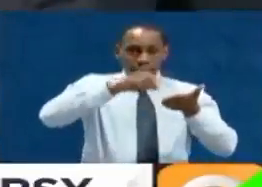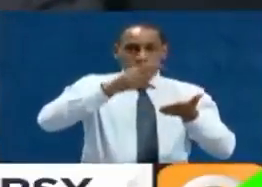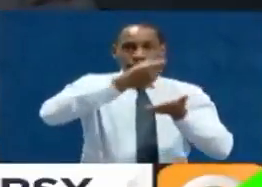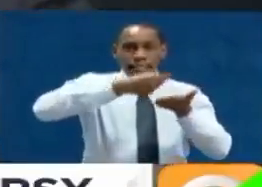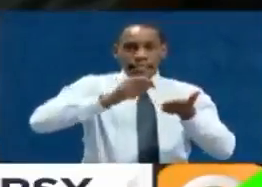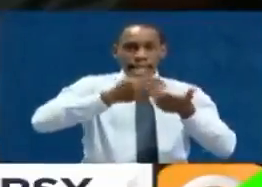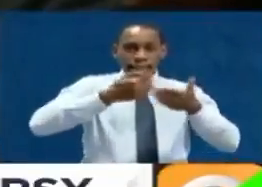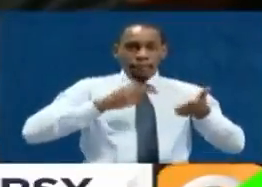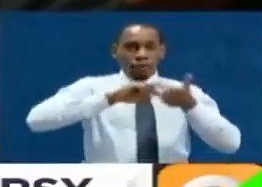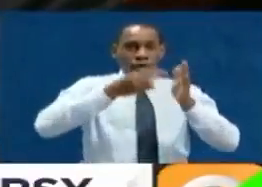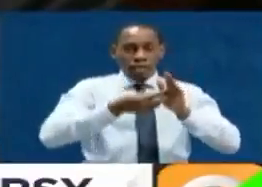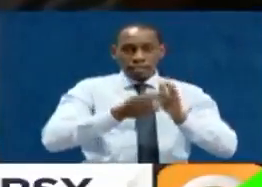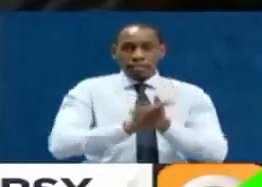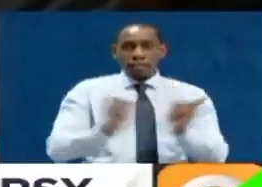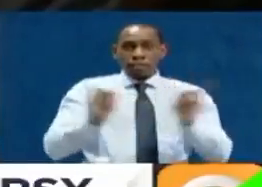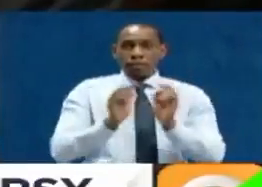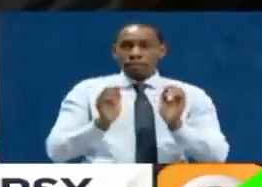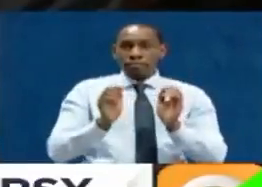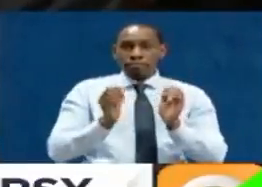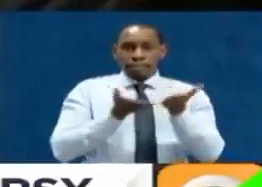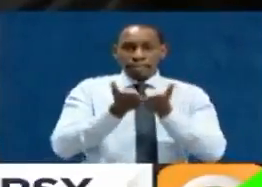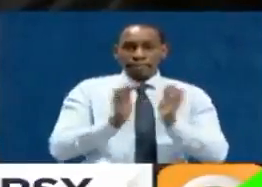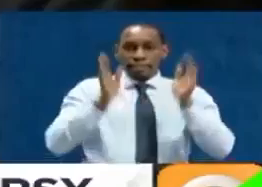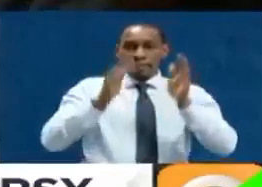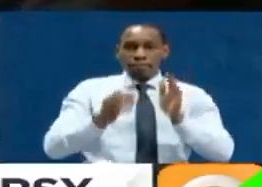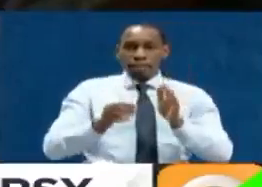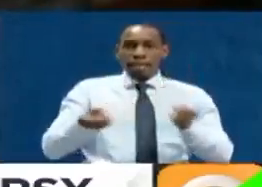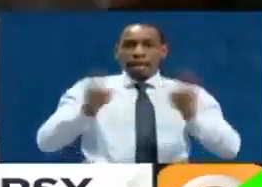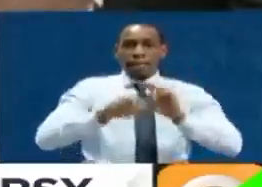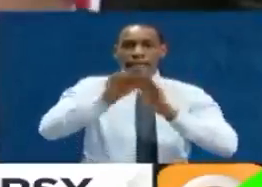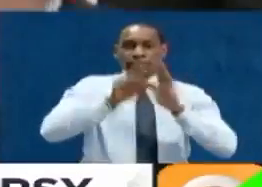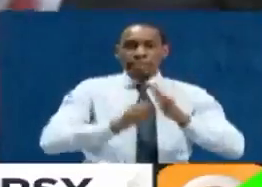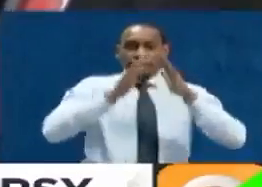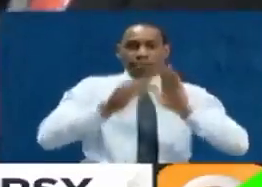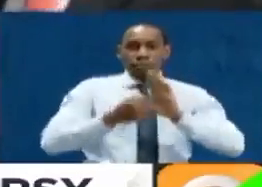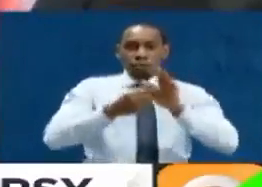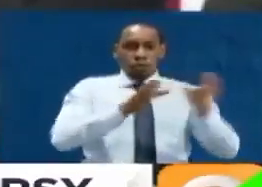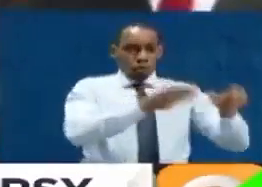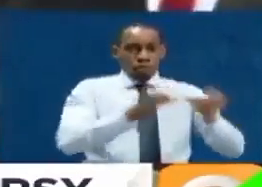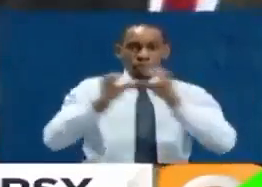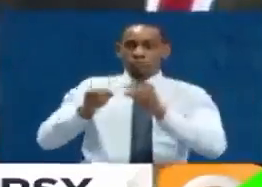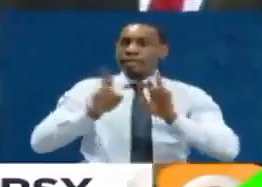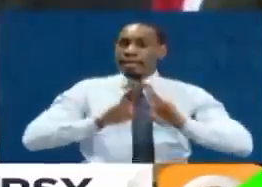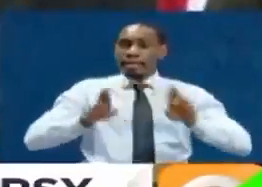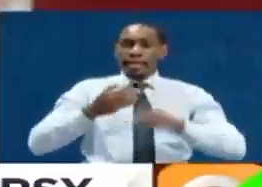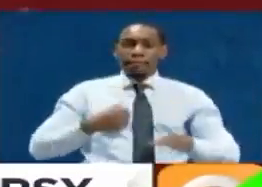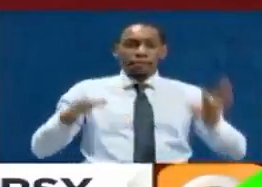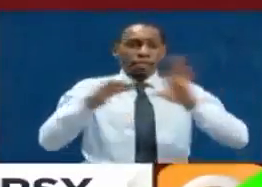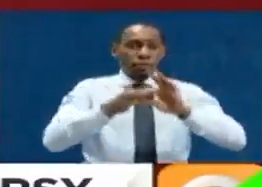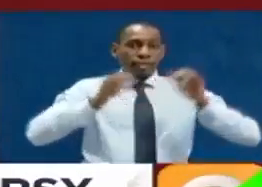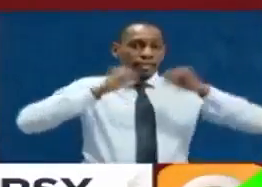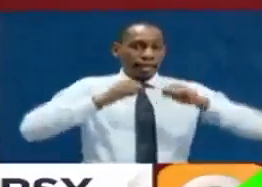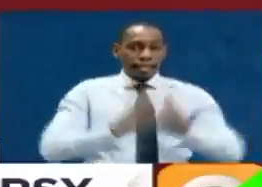the pre-contracts as ceremonial session held at State House to show the party's willingness and intention to enter into a binding